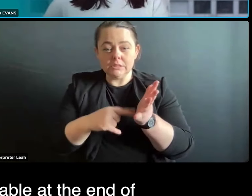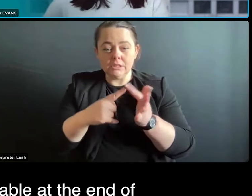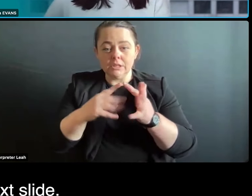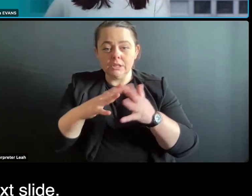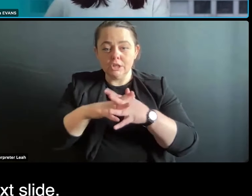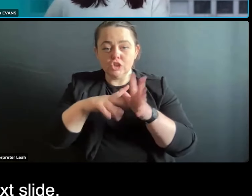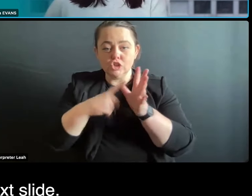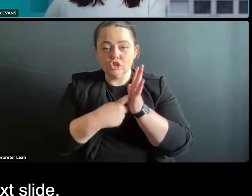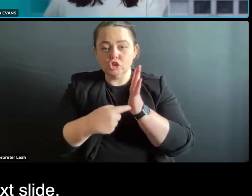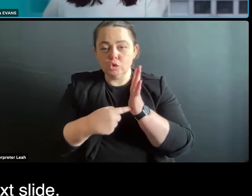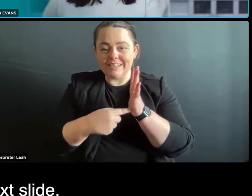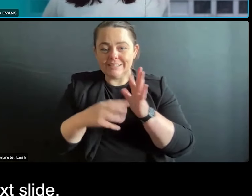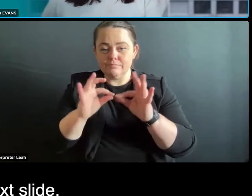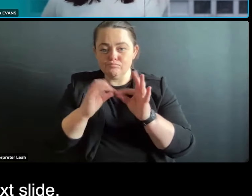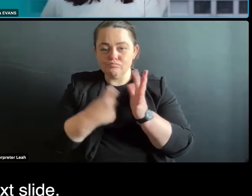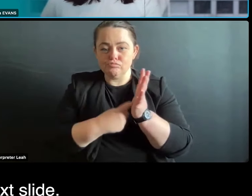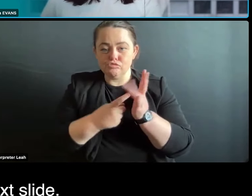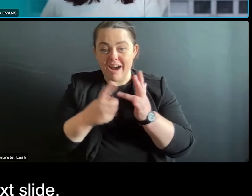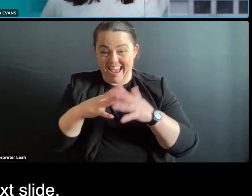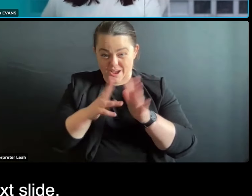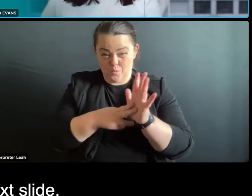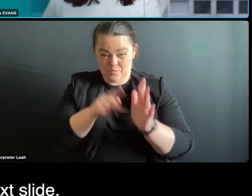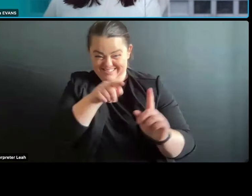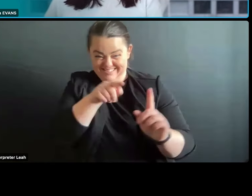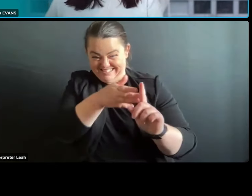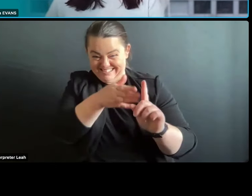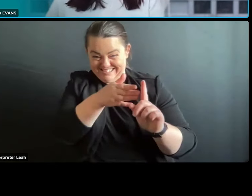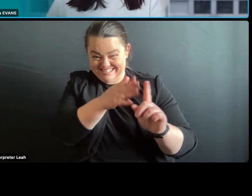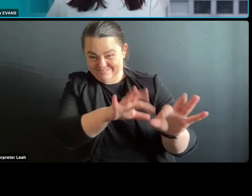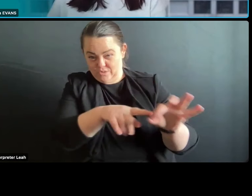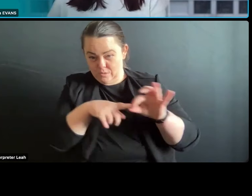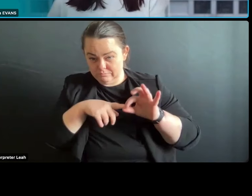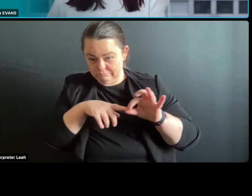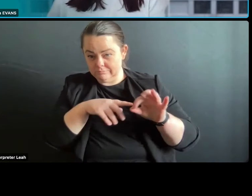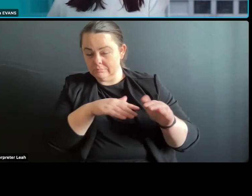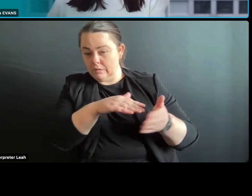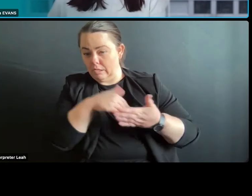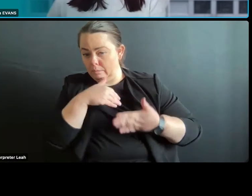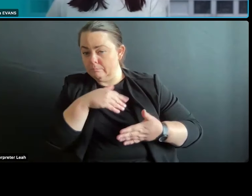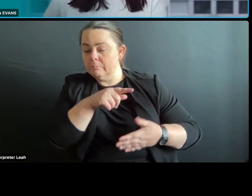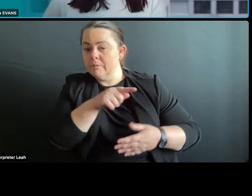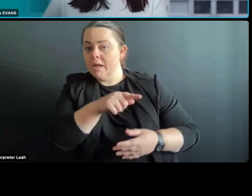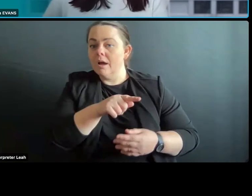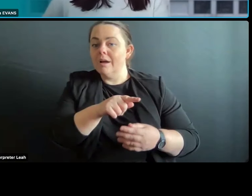available at the end of this presentation. Next slide.